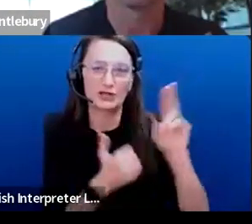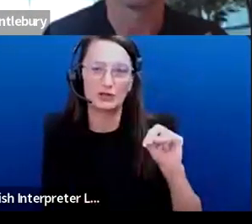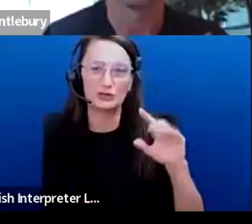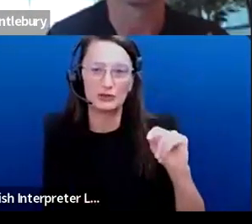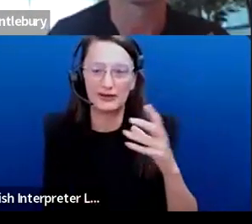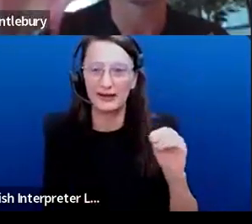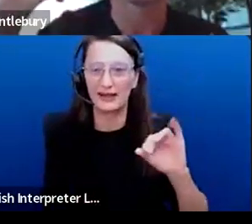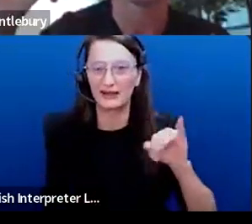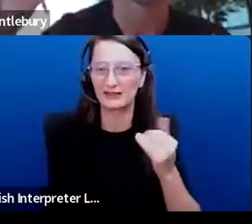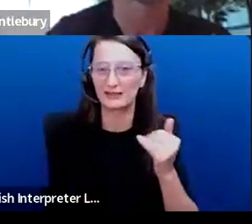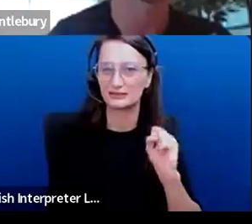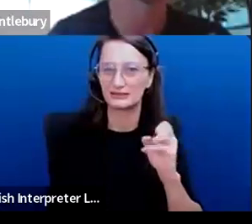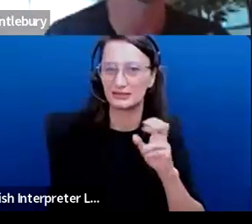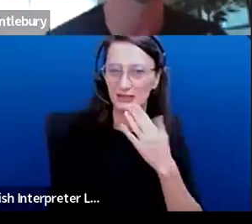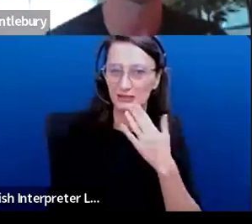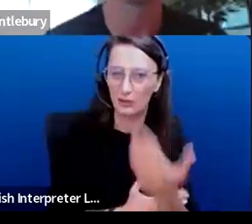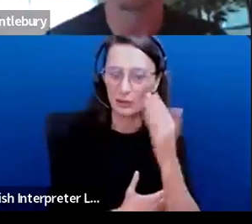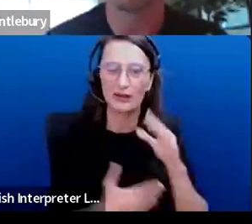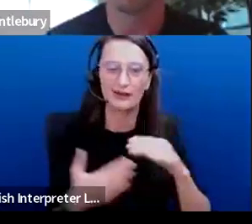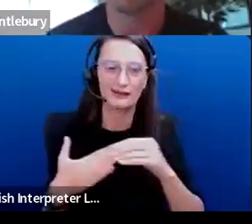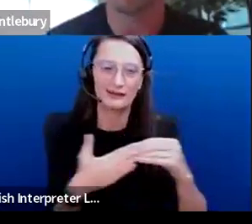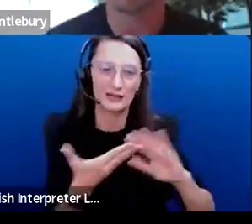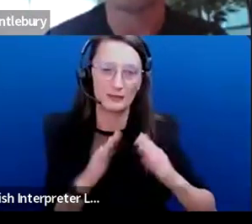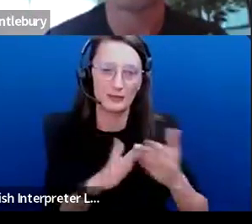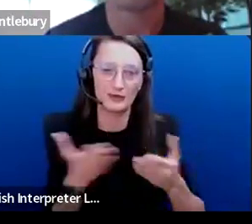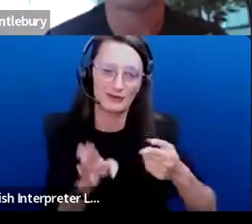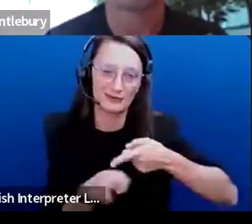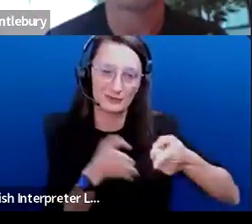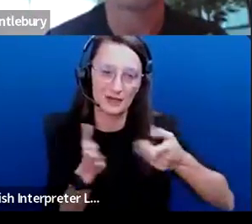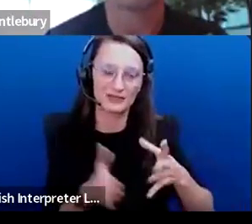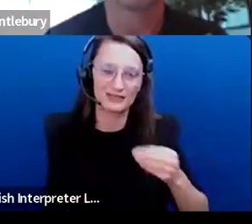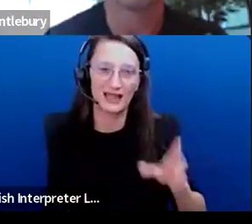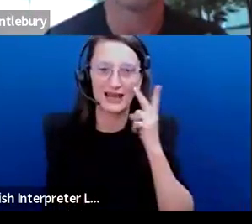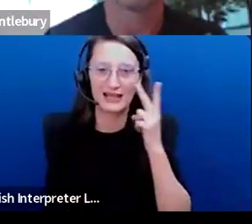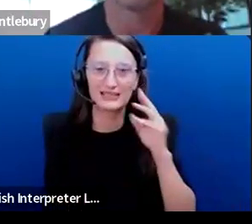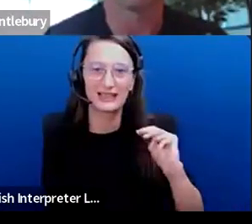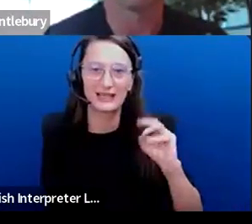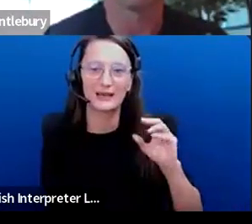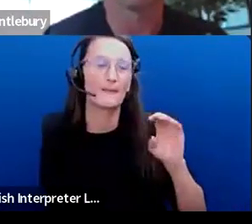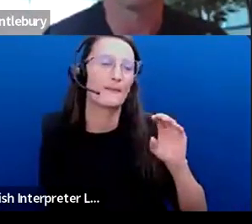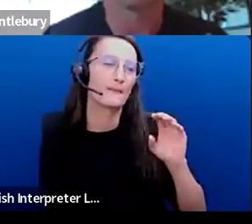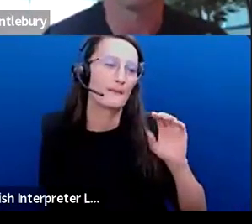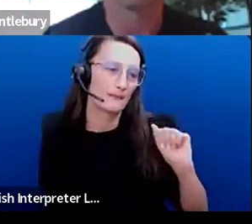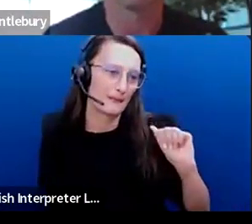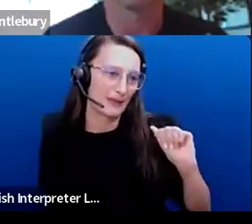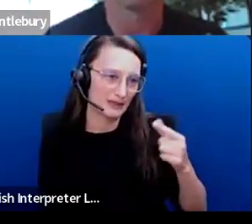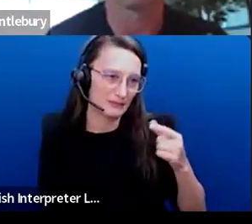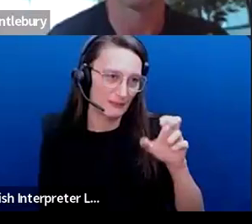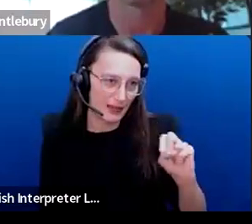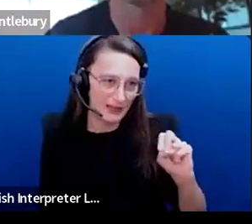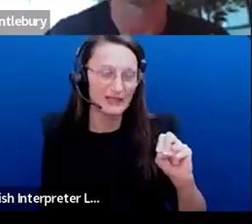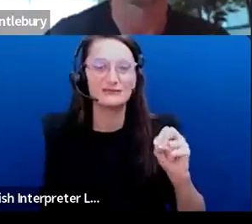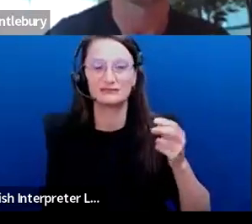to Jason. Jason is one of our lead community services specialists. And I see our Miss Megan Qualick, our forensic specialist, is on today. Good morning,